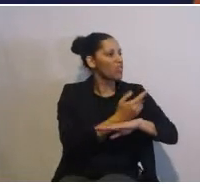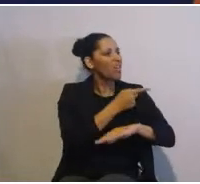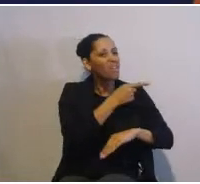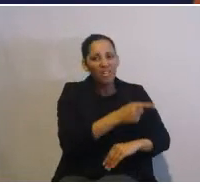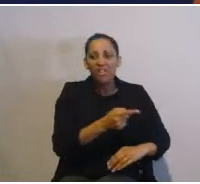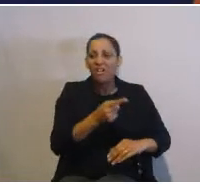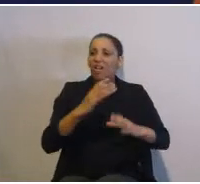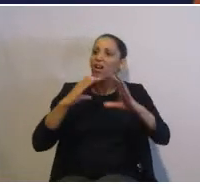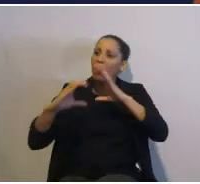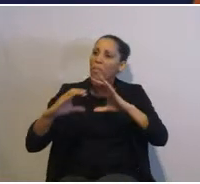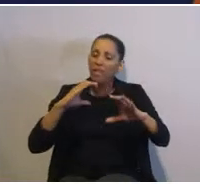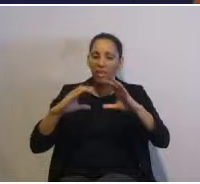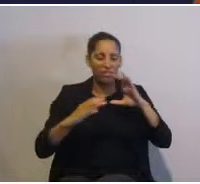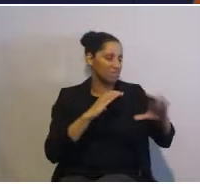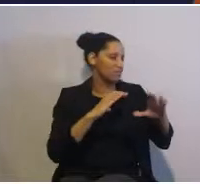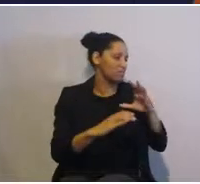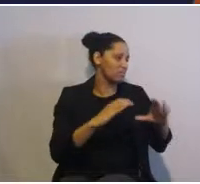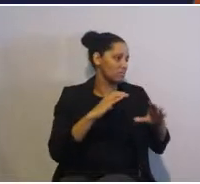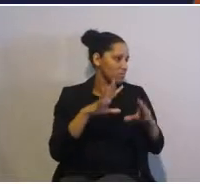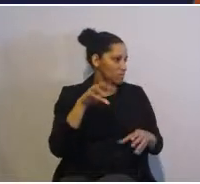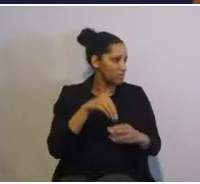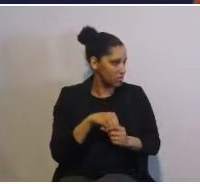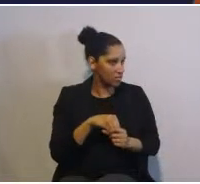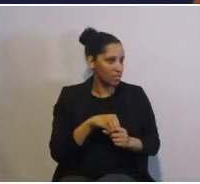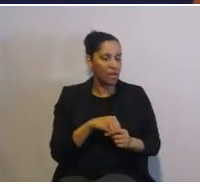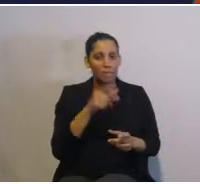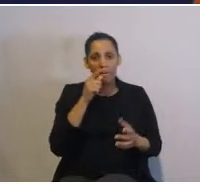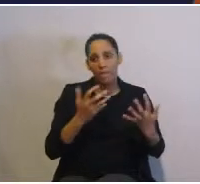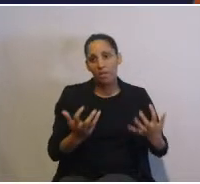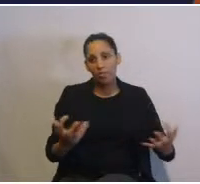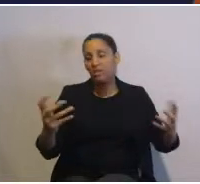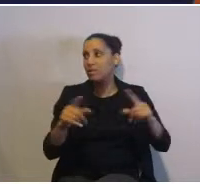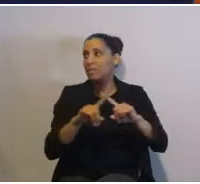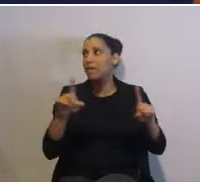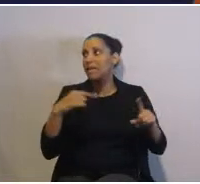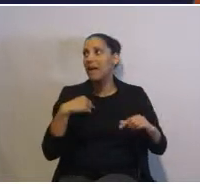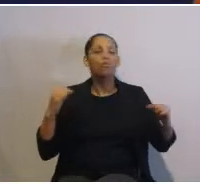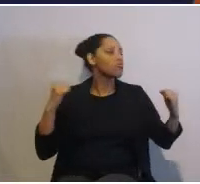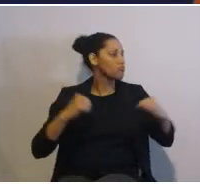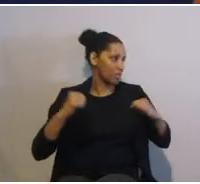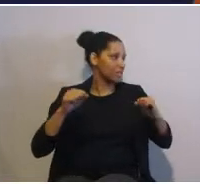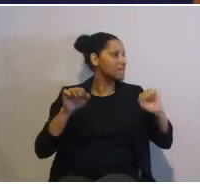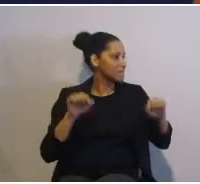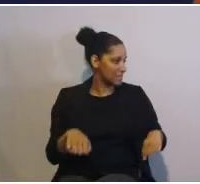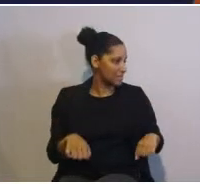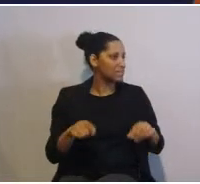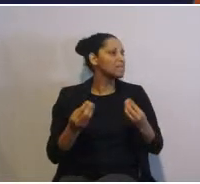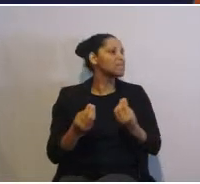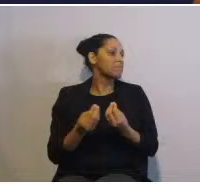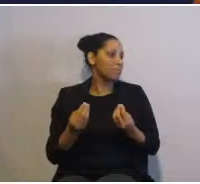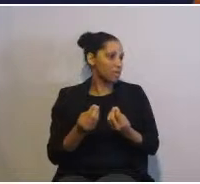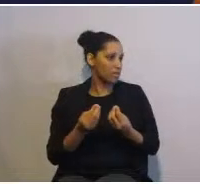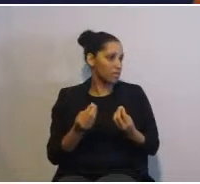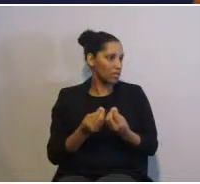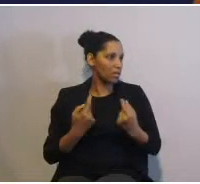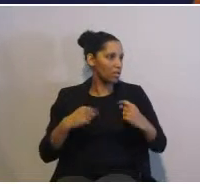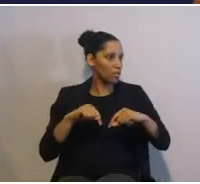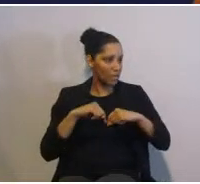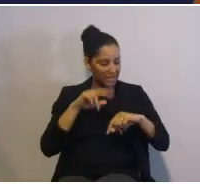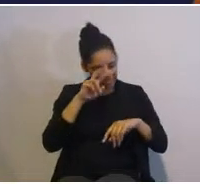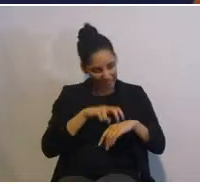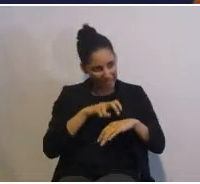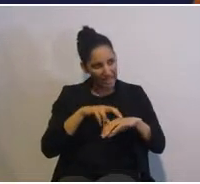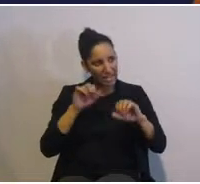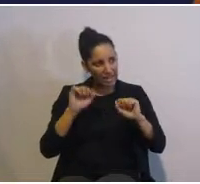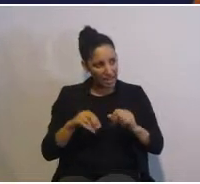communicate, as far as the public hearings are concerned. But I do agree that is something where there is a potential to